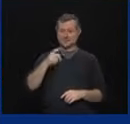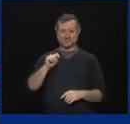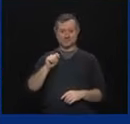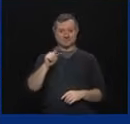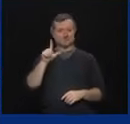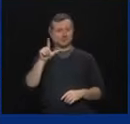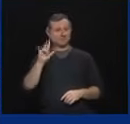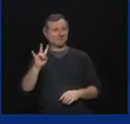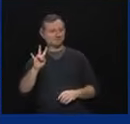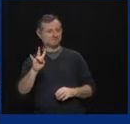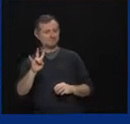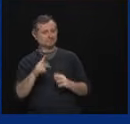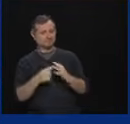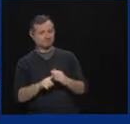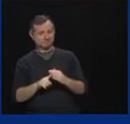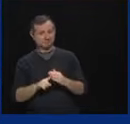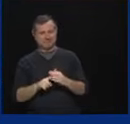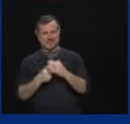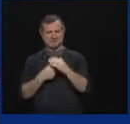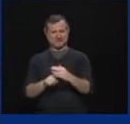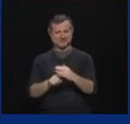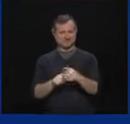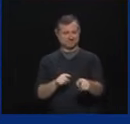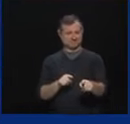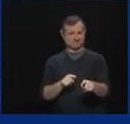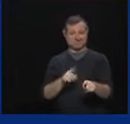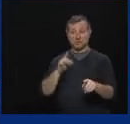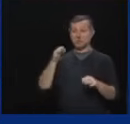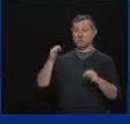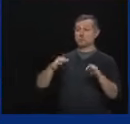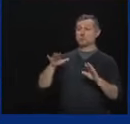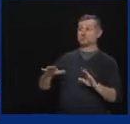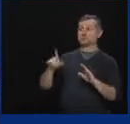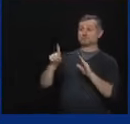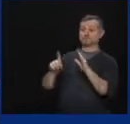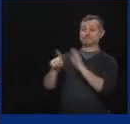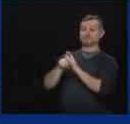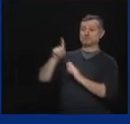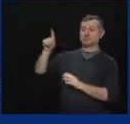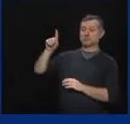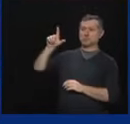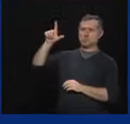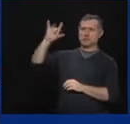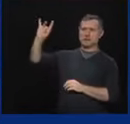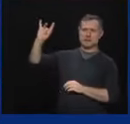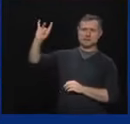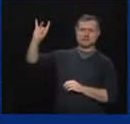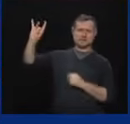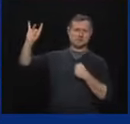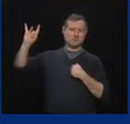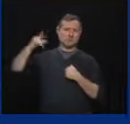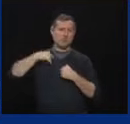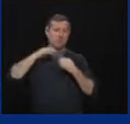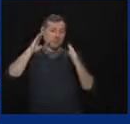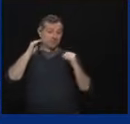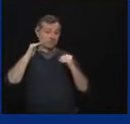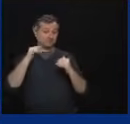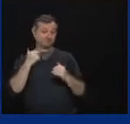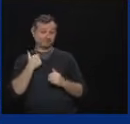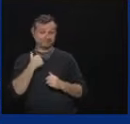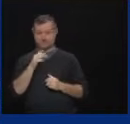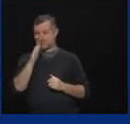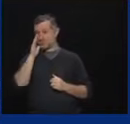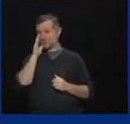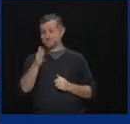And I believe we have a court appearance on the 28th. And we're hoping that we will make overwhelmingly persuasive